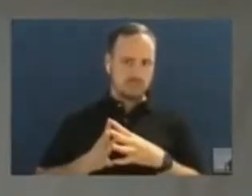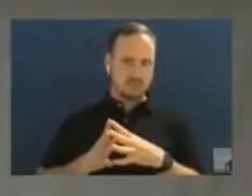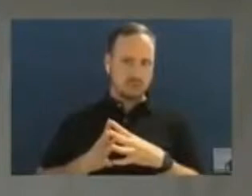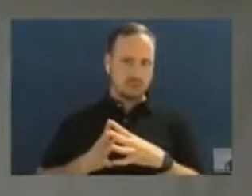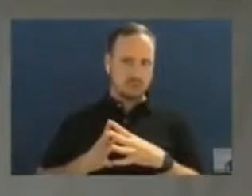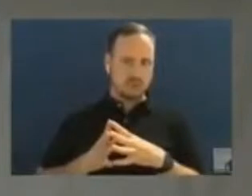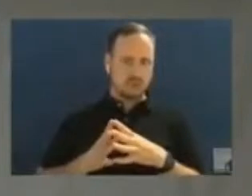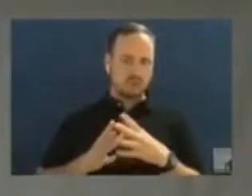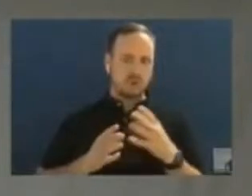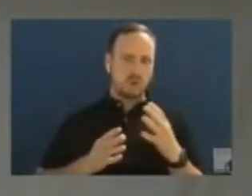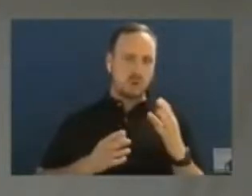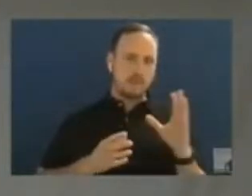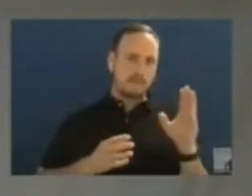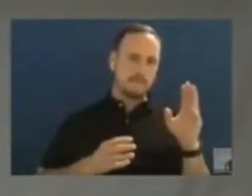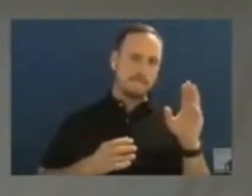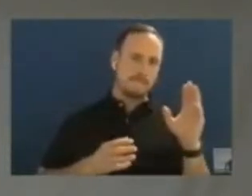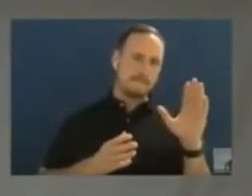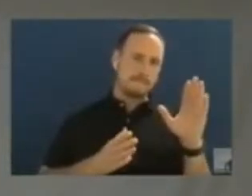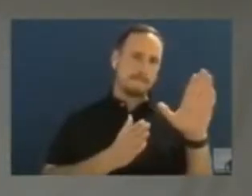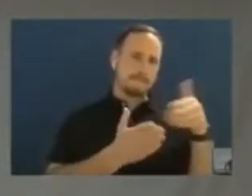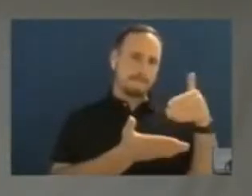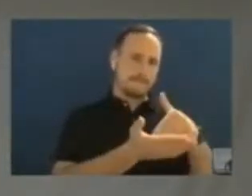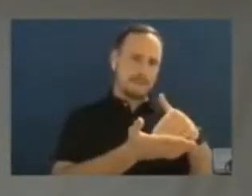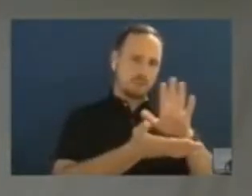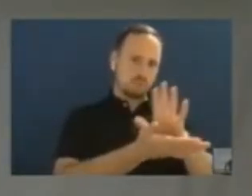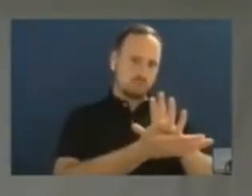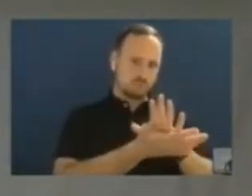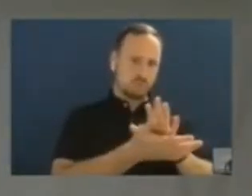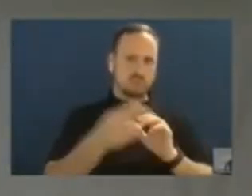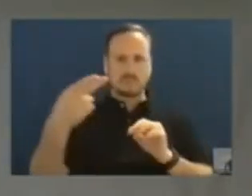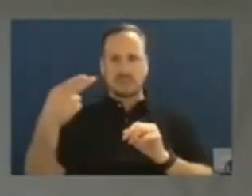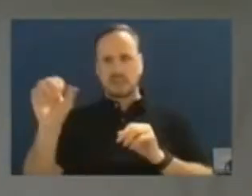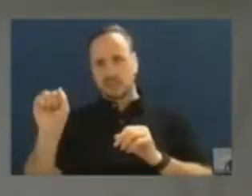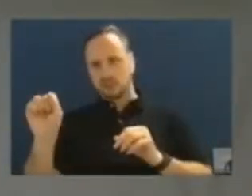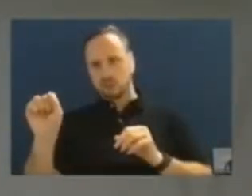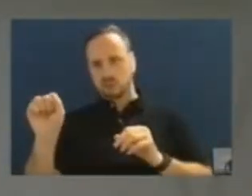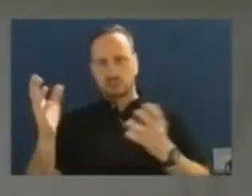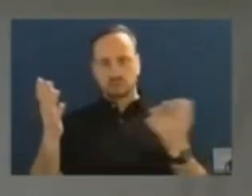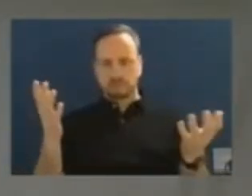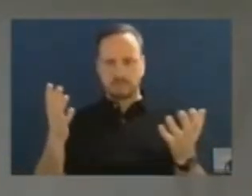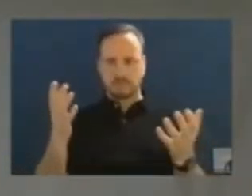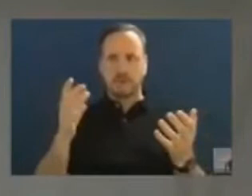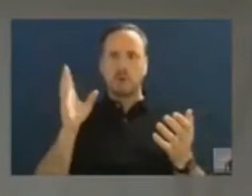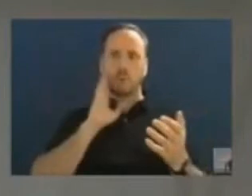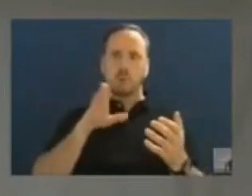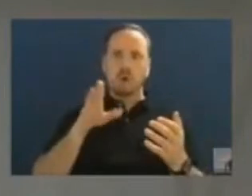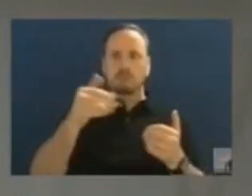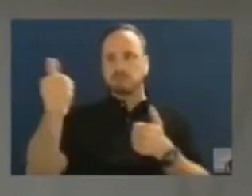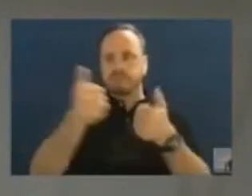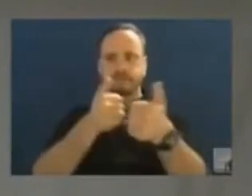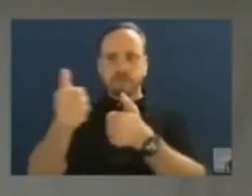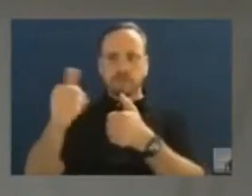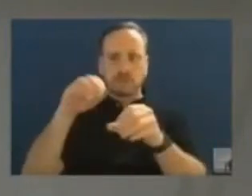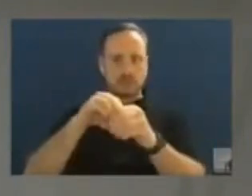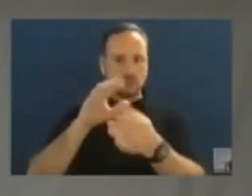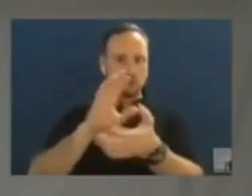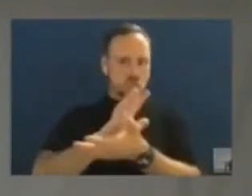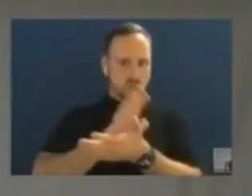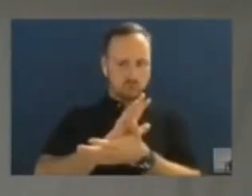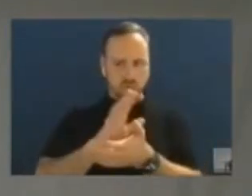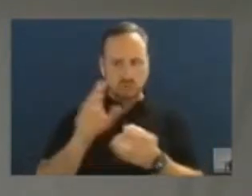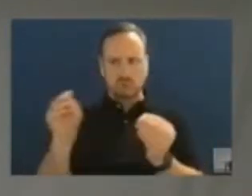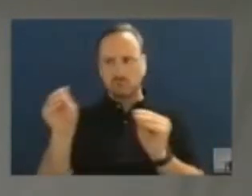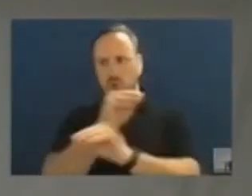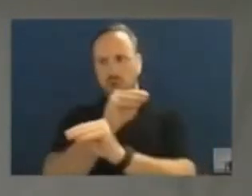I think, are leaving a classroom and going to another classroom. Can you just describe what that process might look